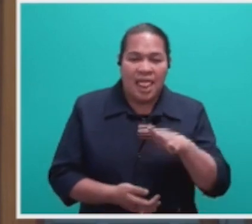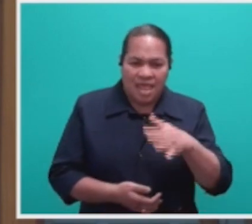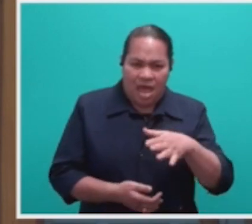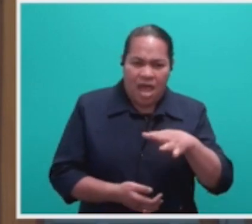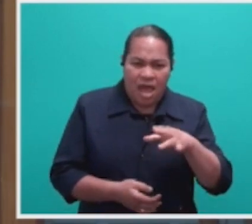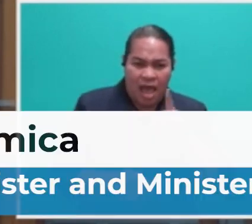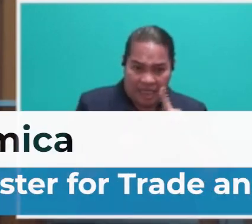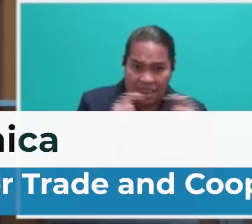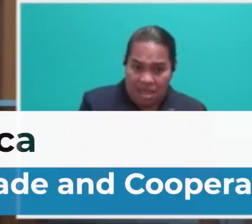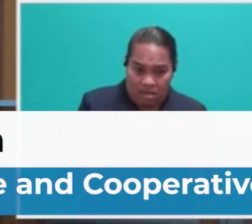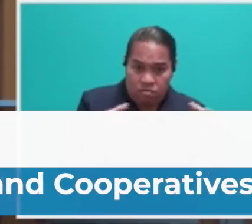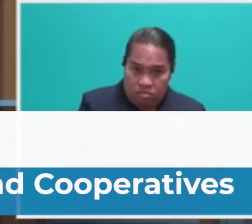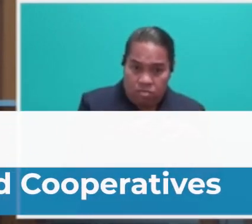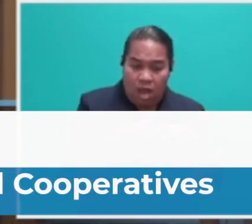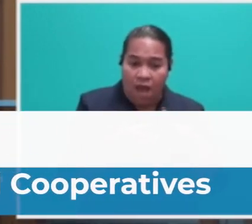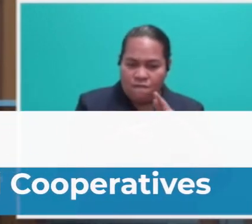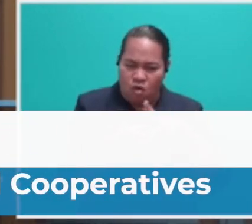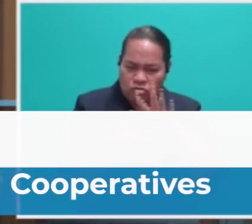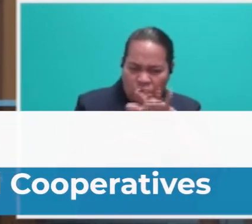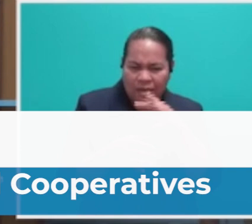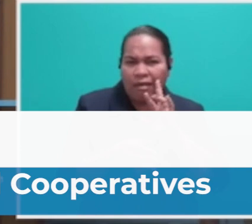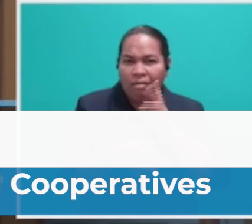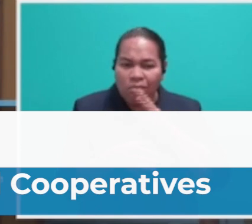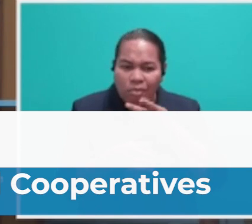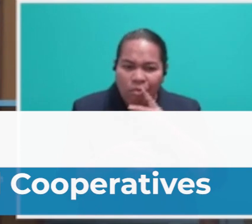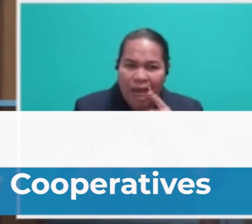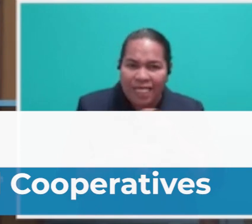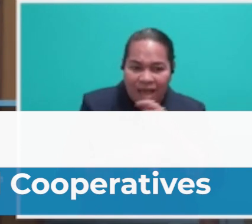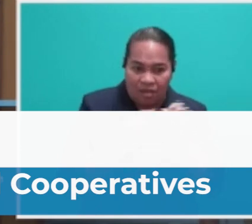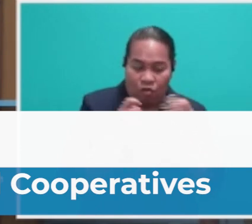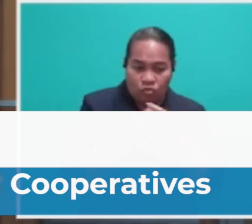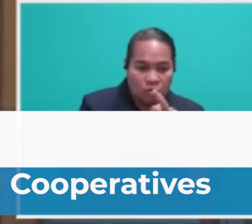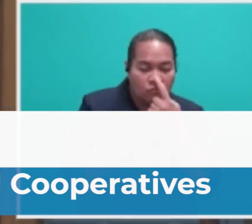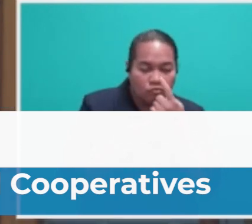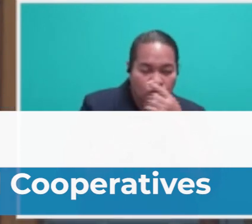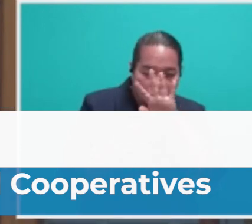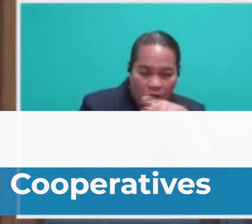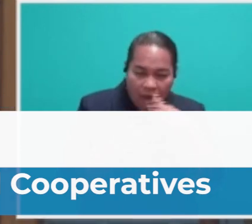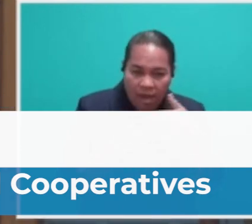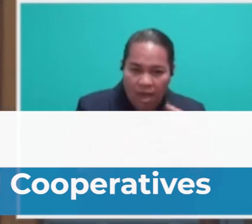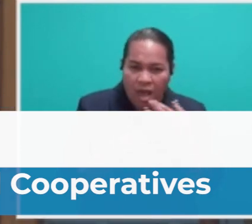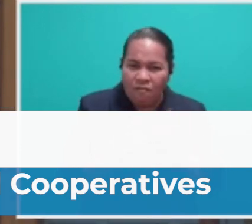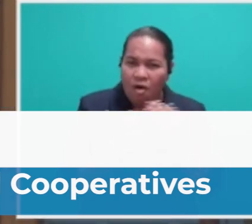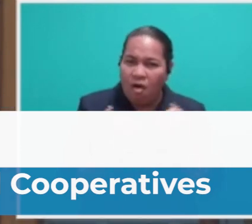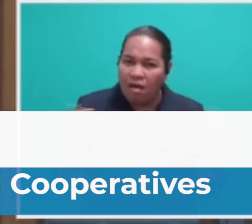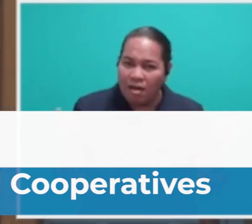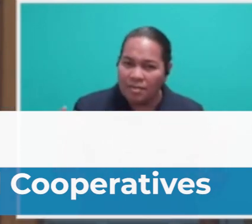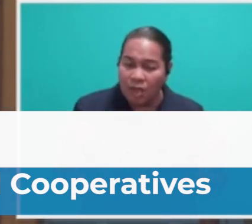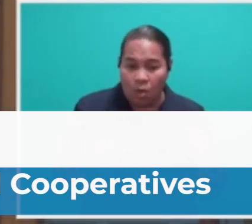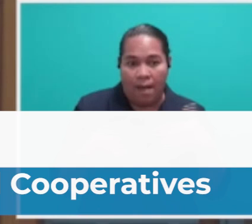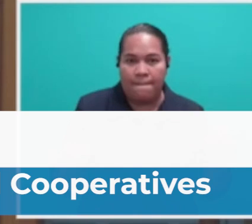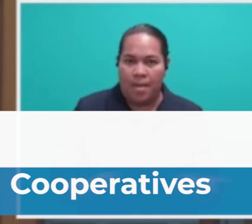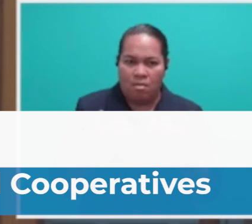actually established this year by government in response to quite significant